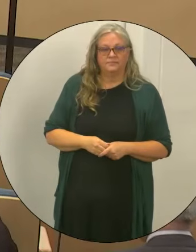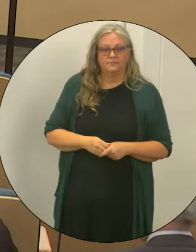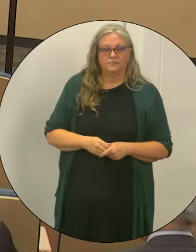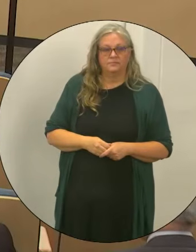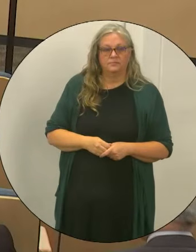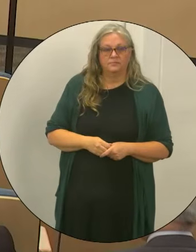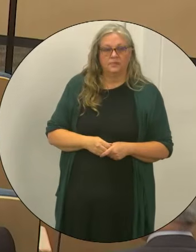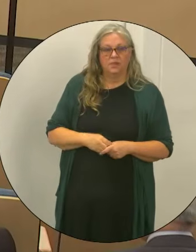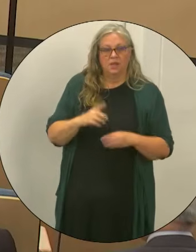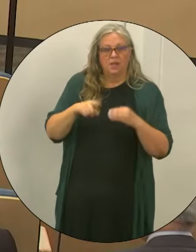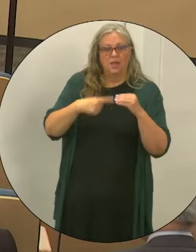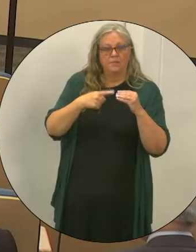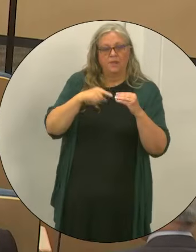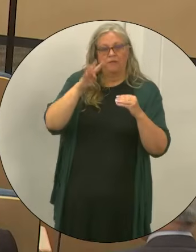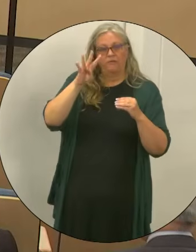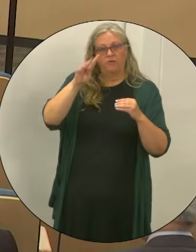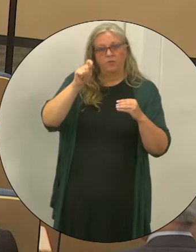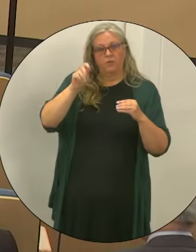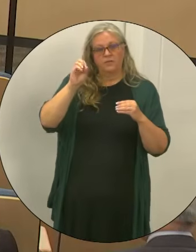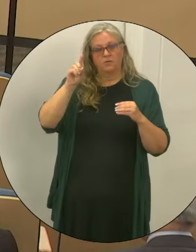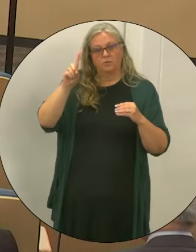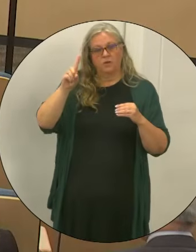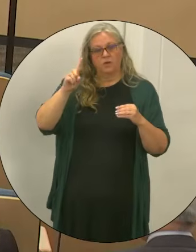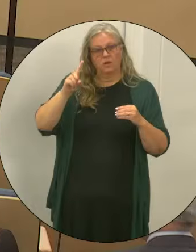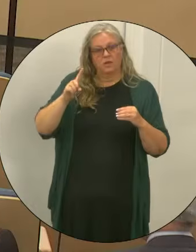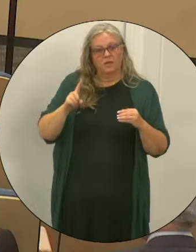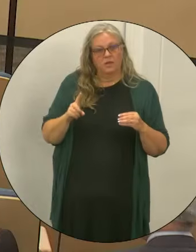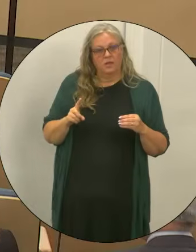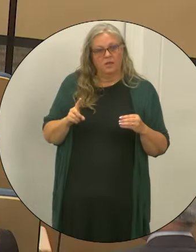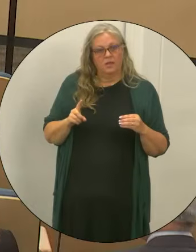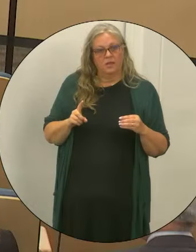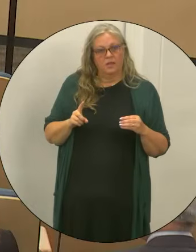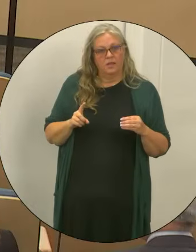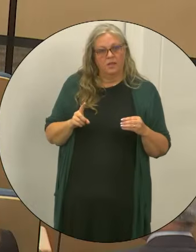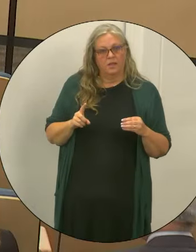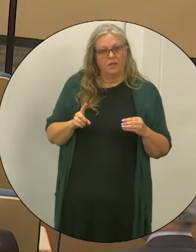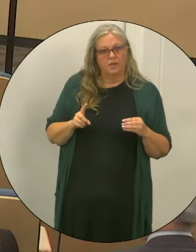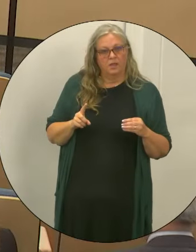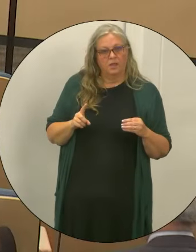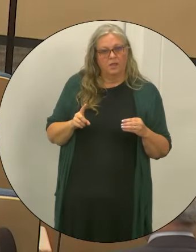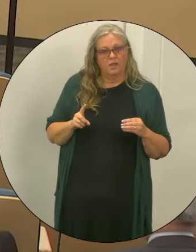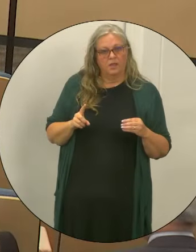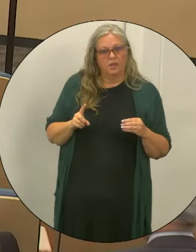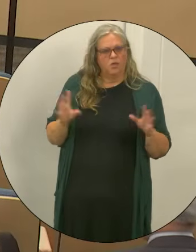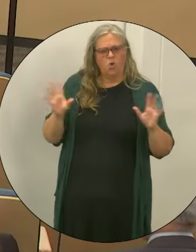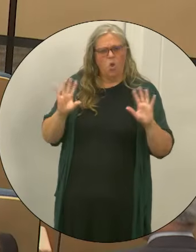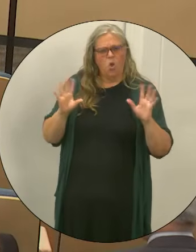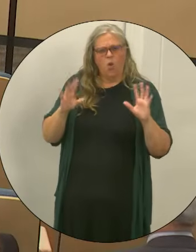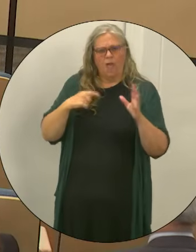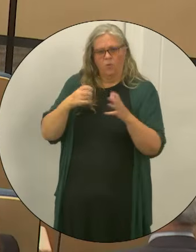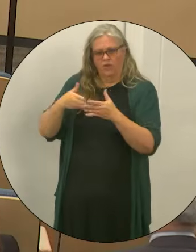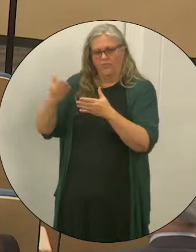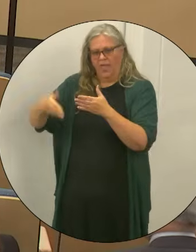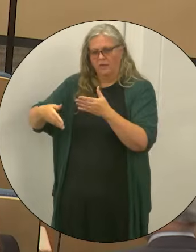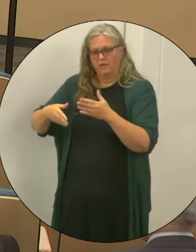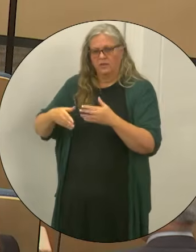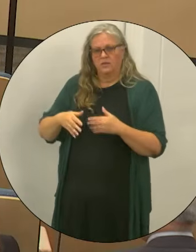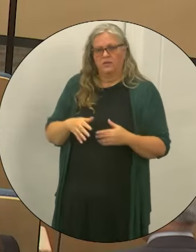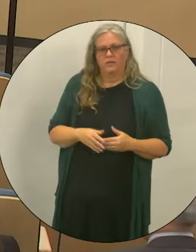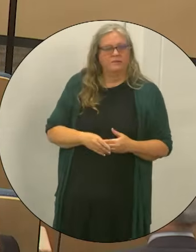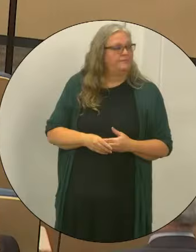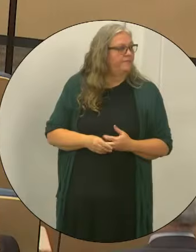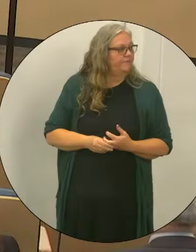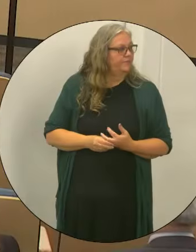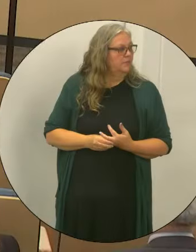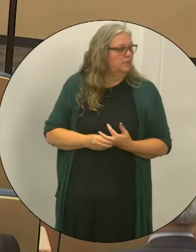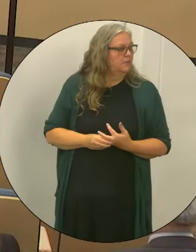this about 4.01, what we're talking about now? No, I'm actually trying to make a public comment. Okay, so that would be 5.01. Okay, we'll